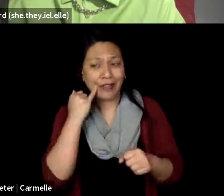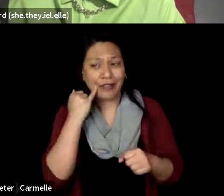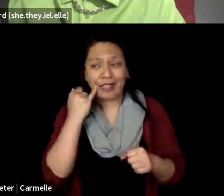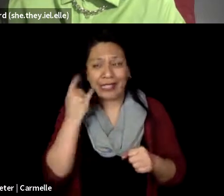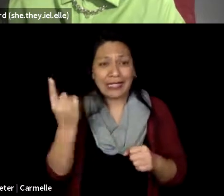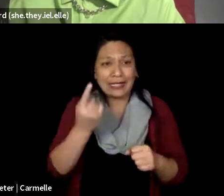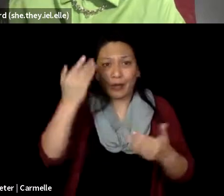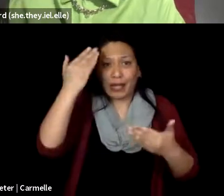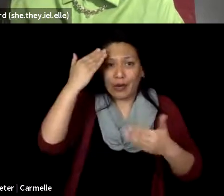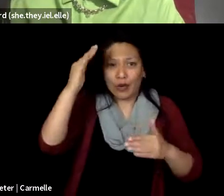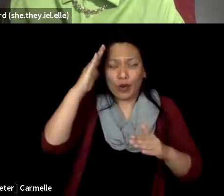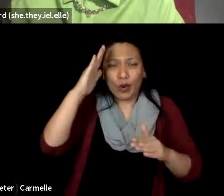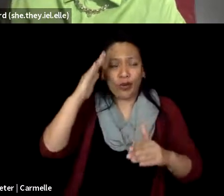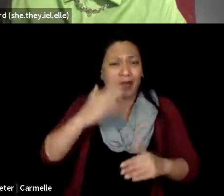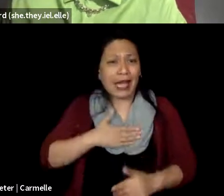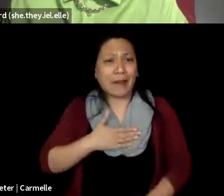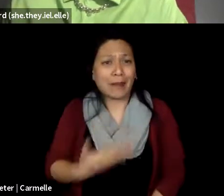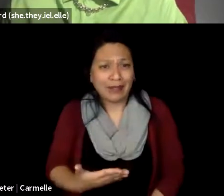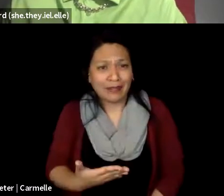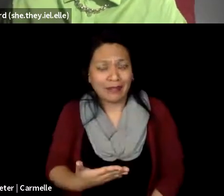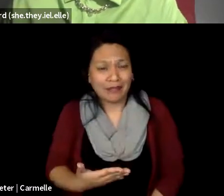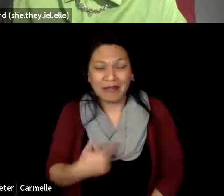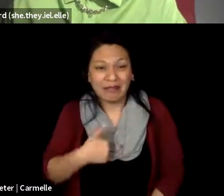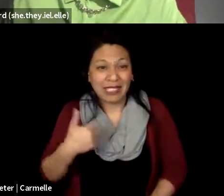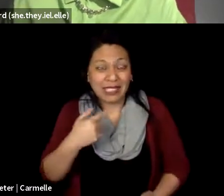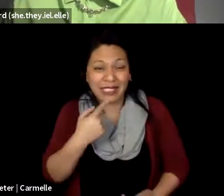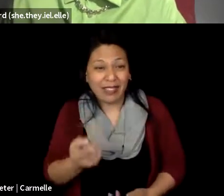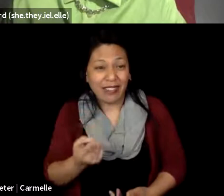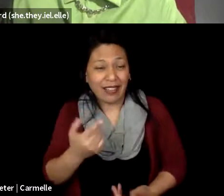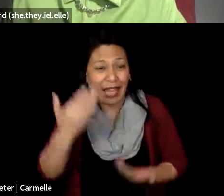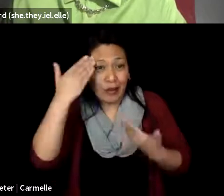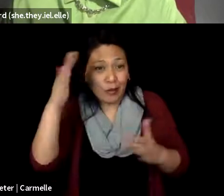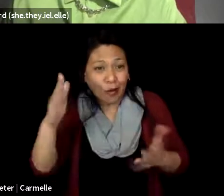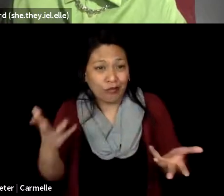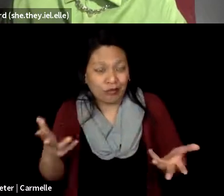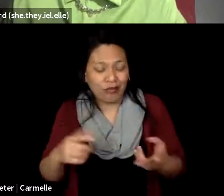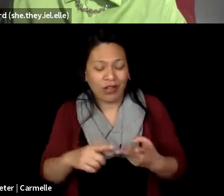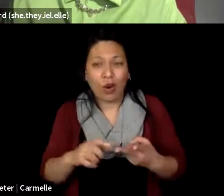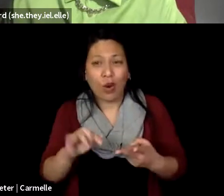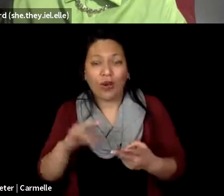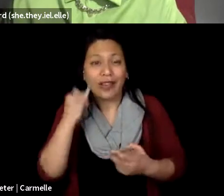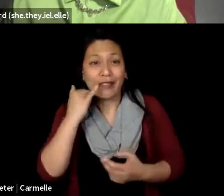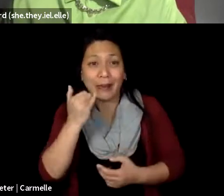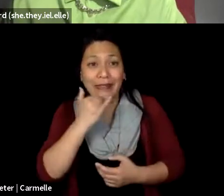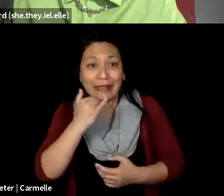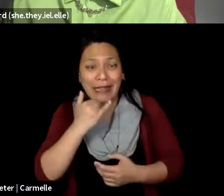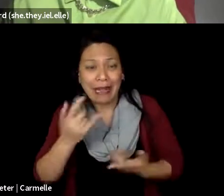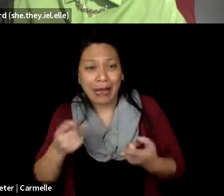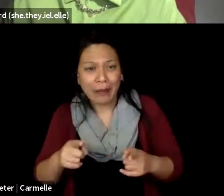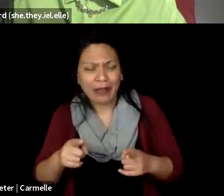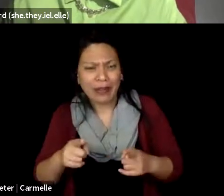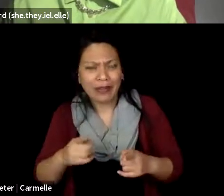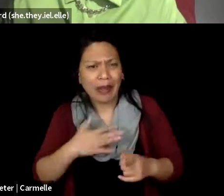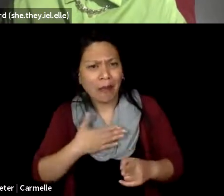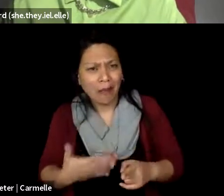saying, like recognizing if you've made a mistake. And if you are in an artistic leadership position, how